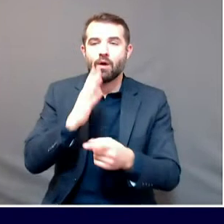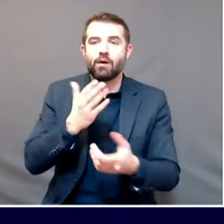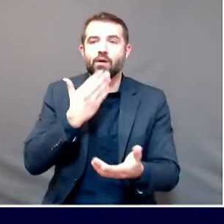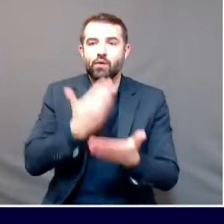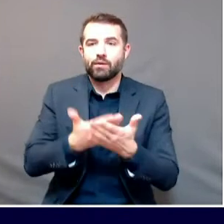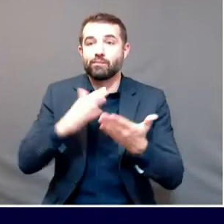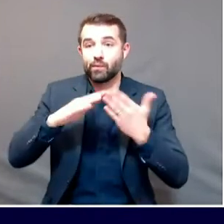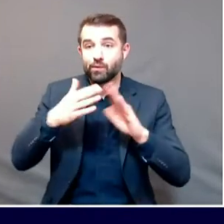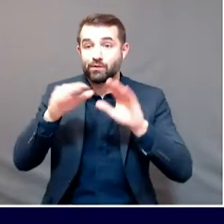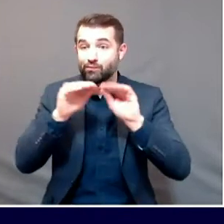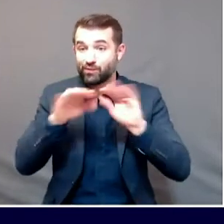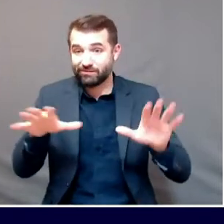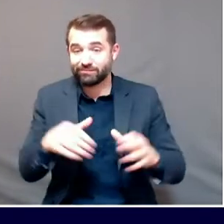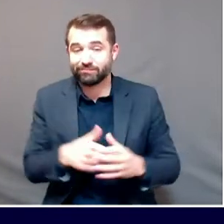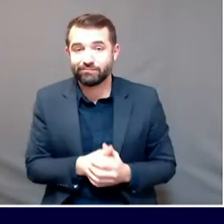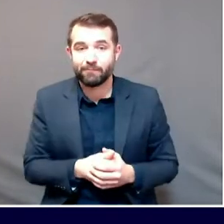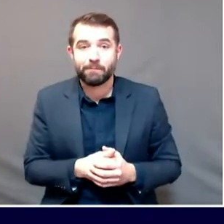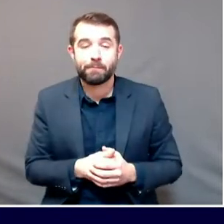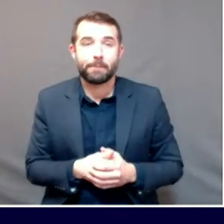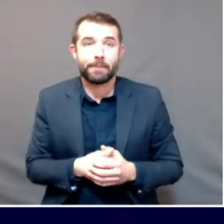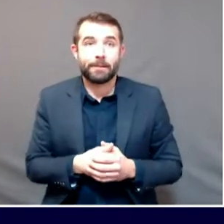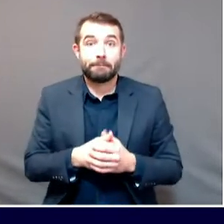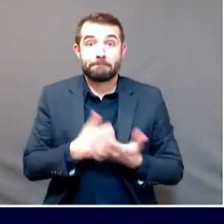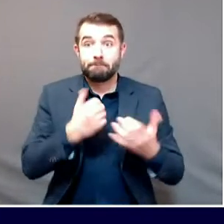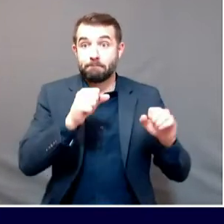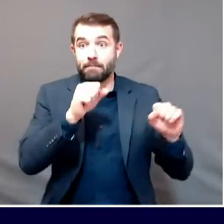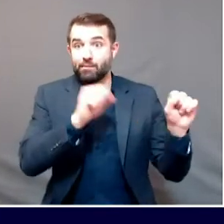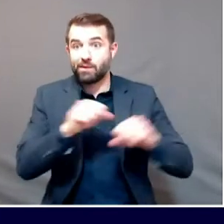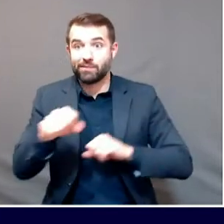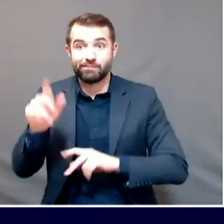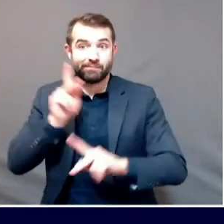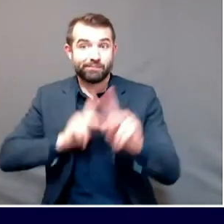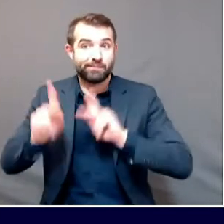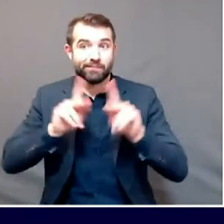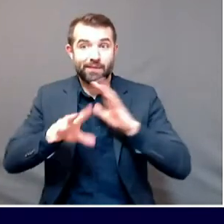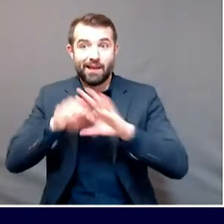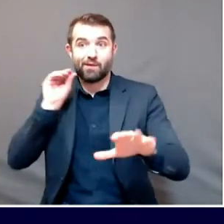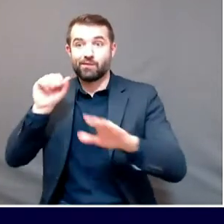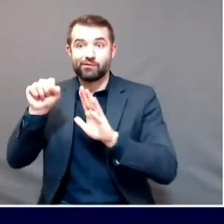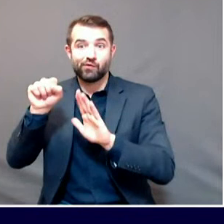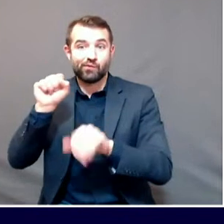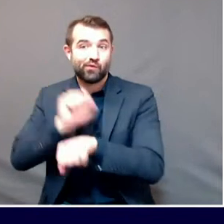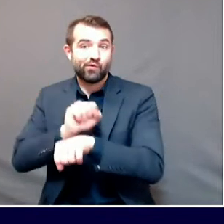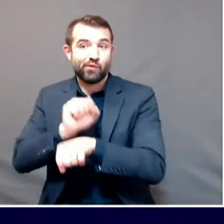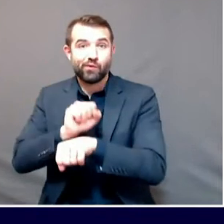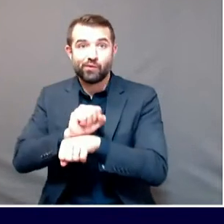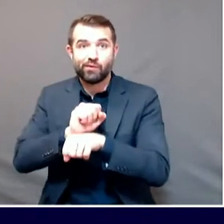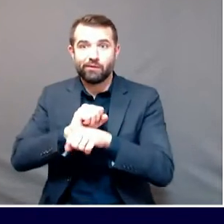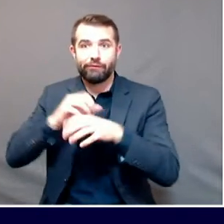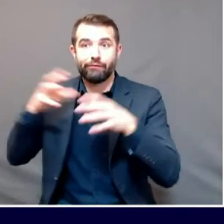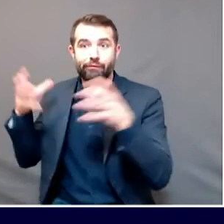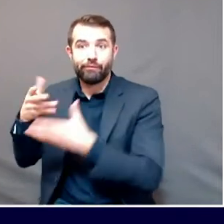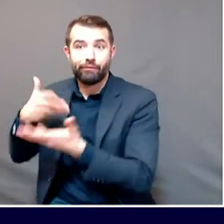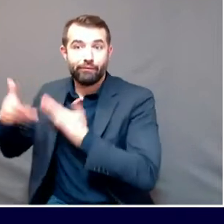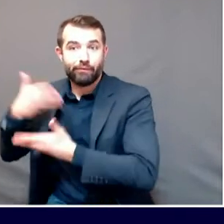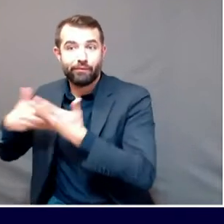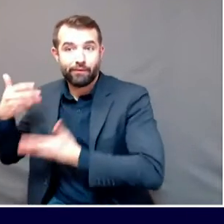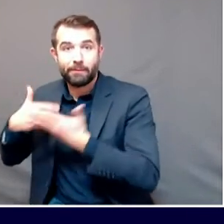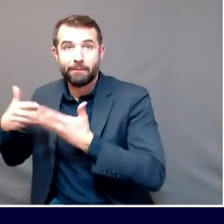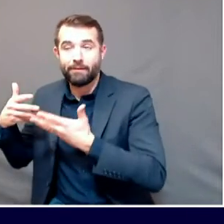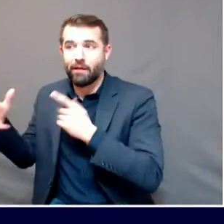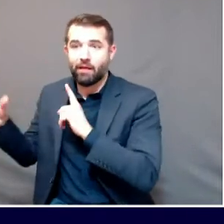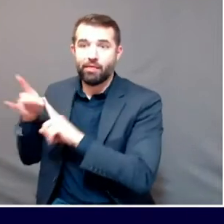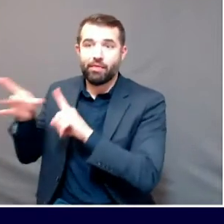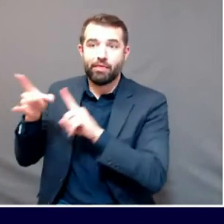spreading the virus and then coming into the hospital because they work in a hospital, getting detected. I don't know if that's the situation